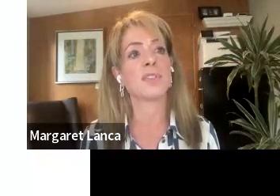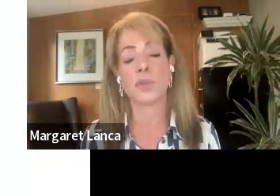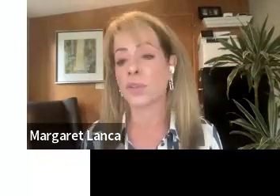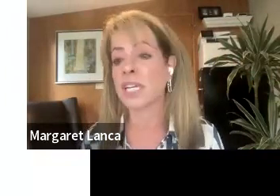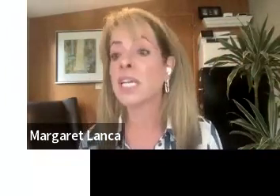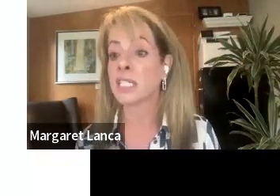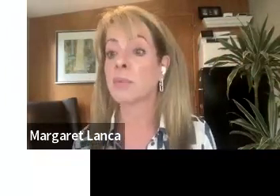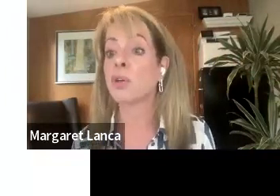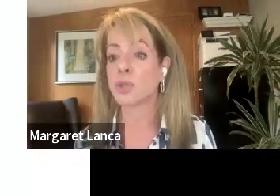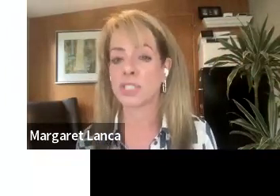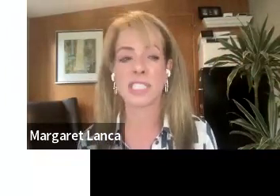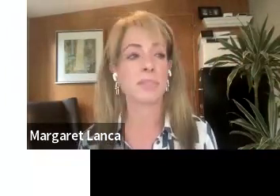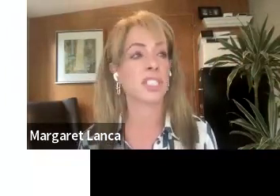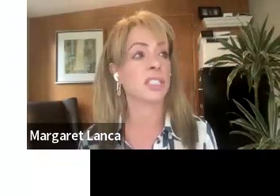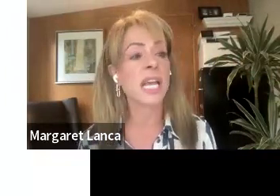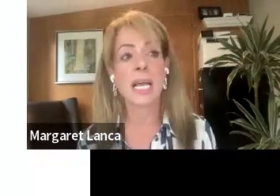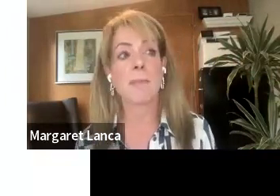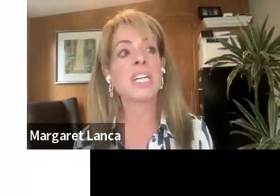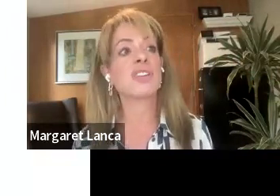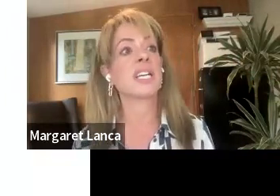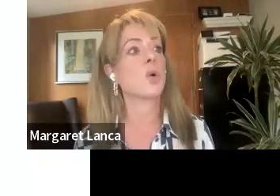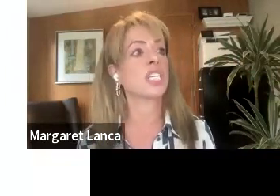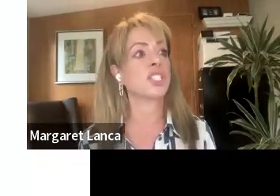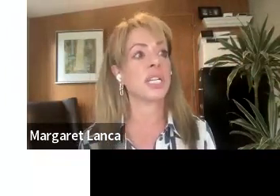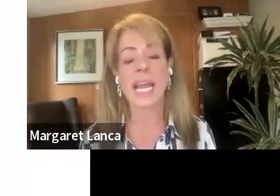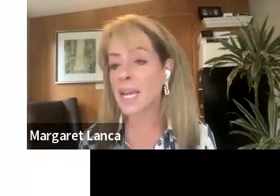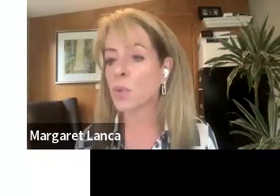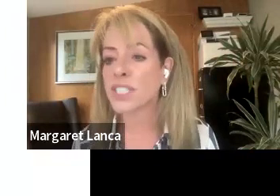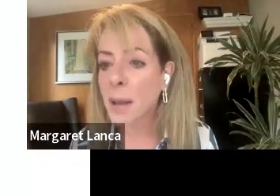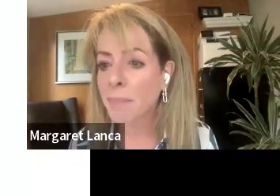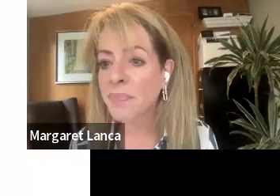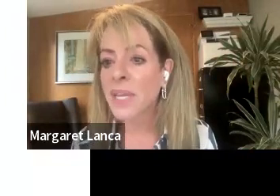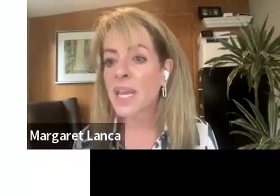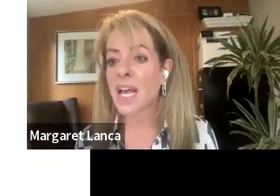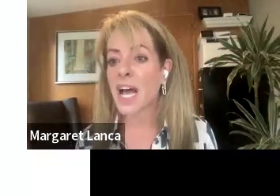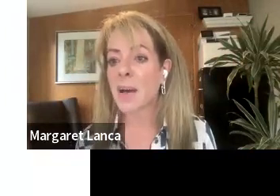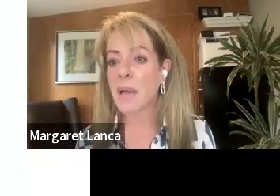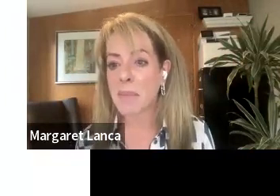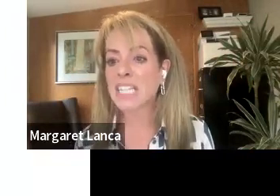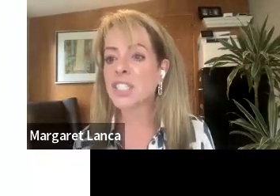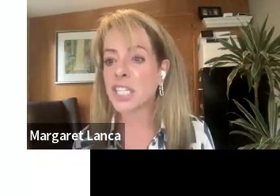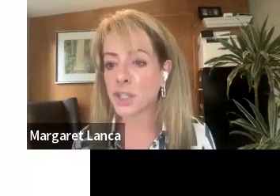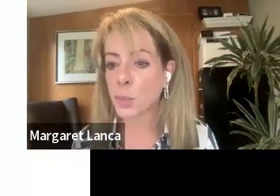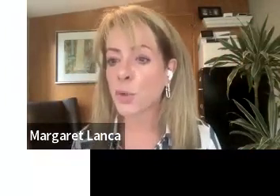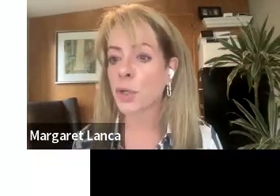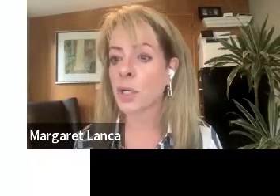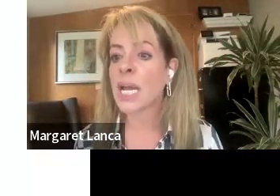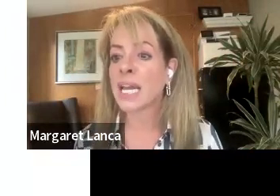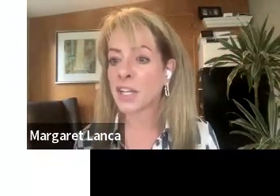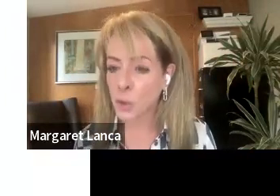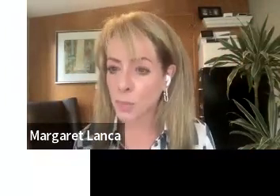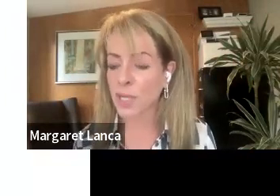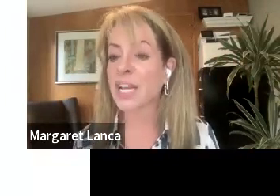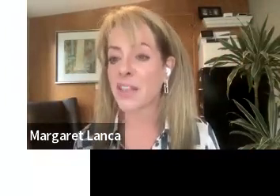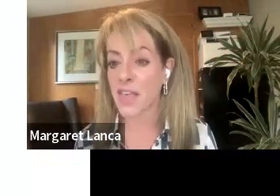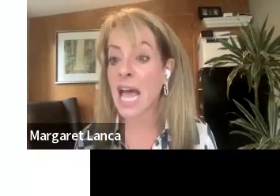has certainly some cultural assumptions. Much like a question, hey, what's up? Imagine an